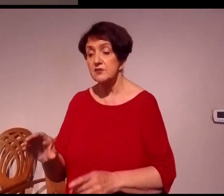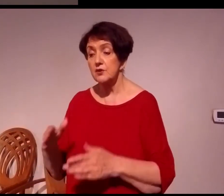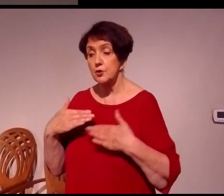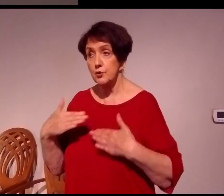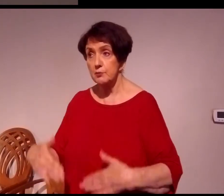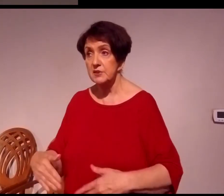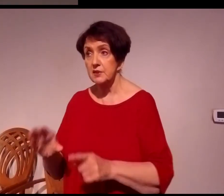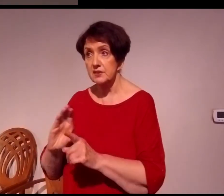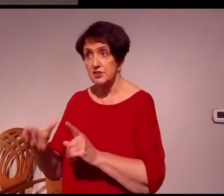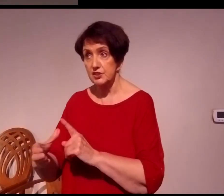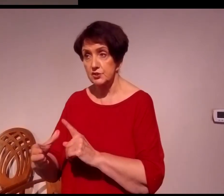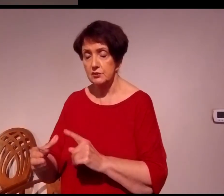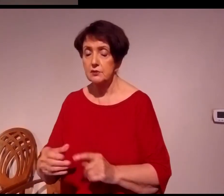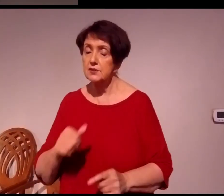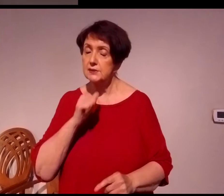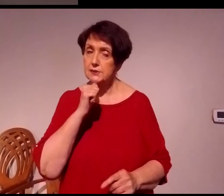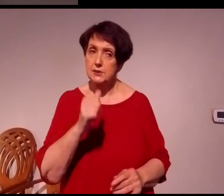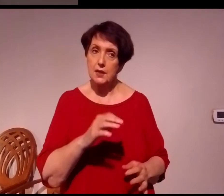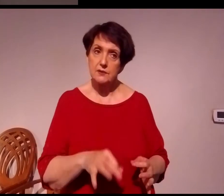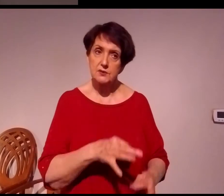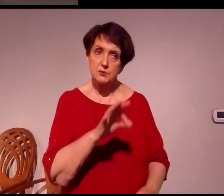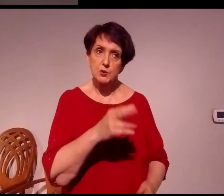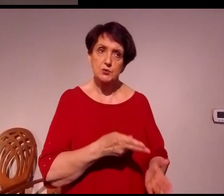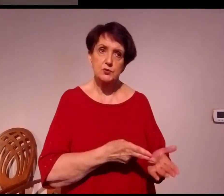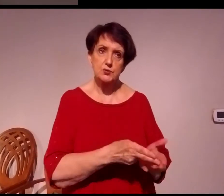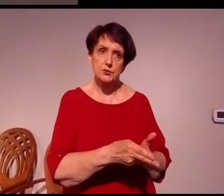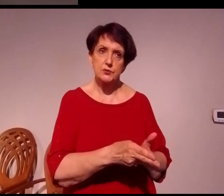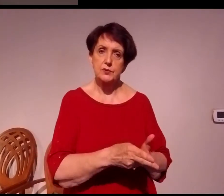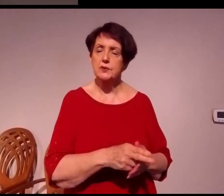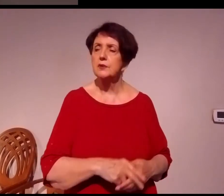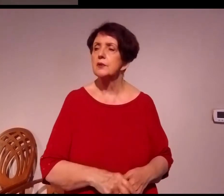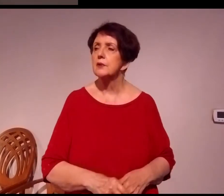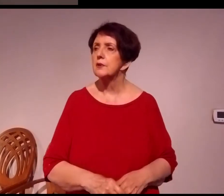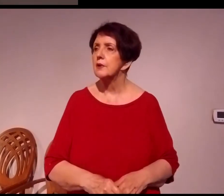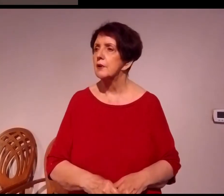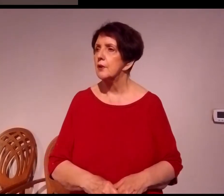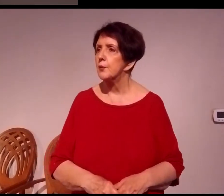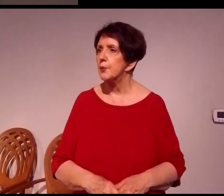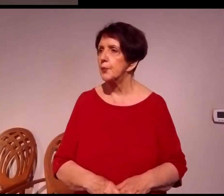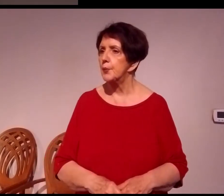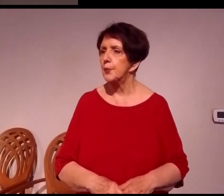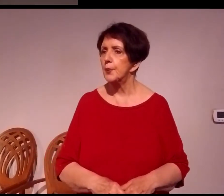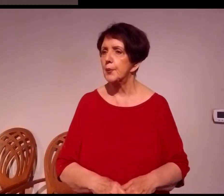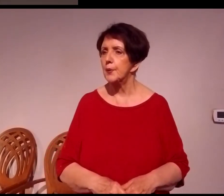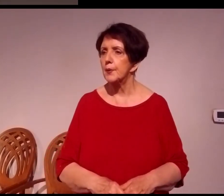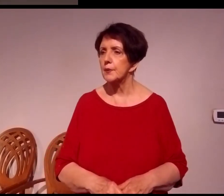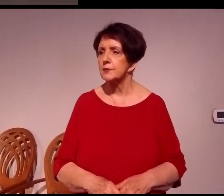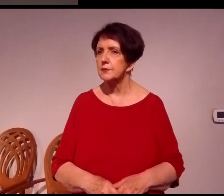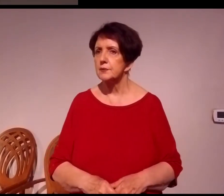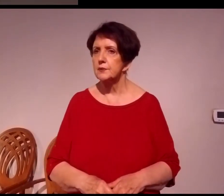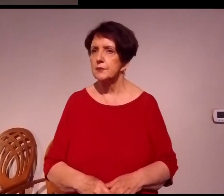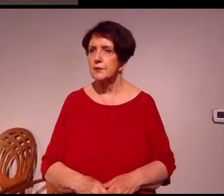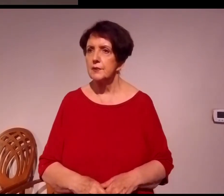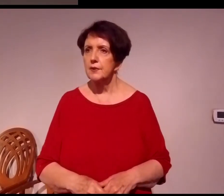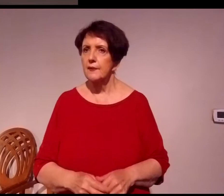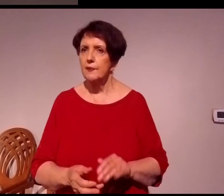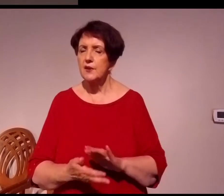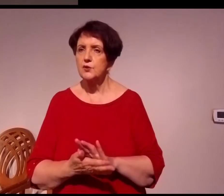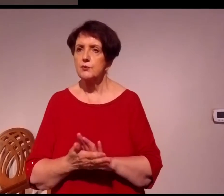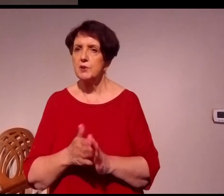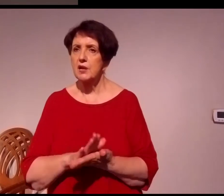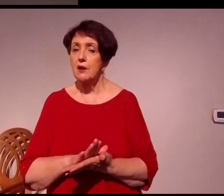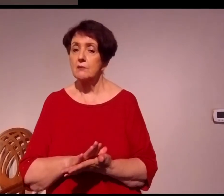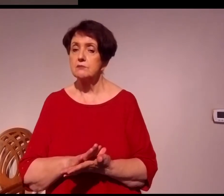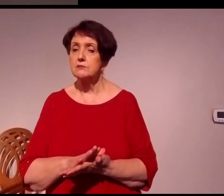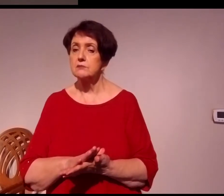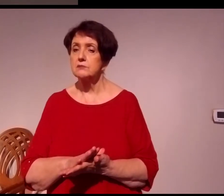condition, but that is not the spiritual truth. Do you see? And then we become